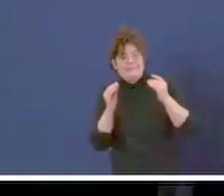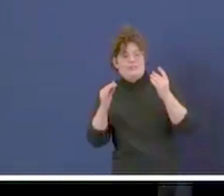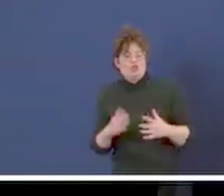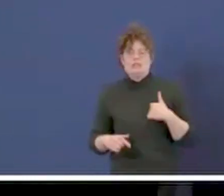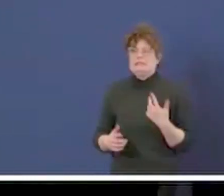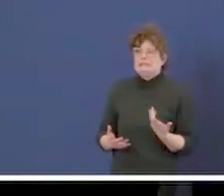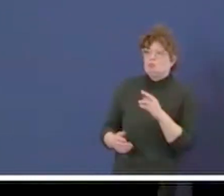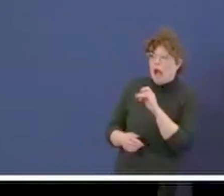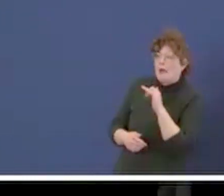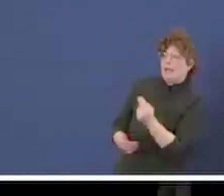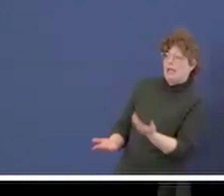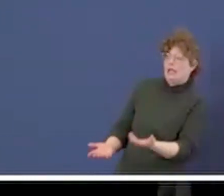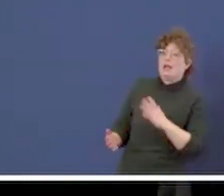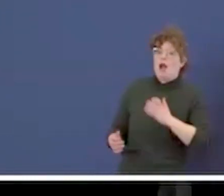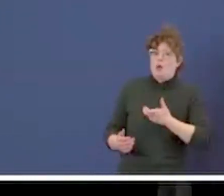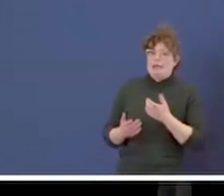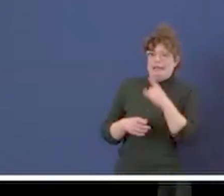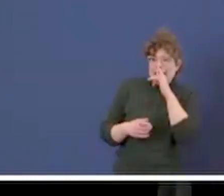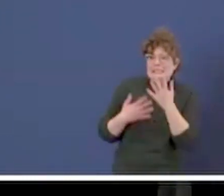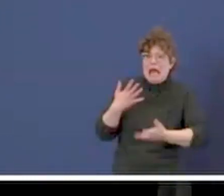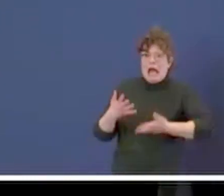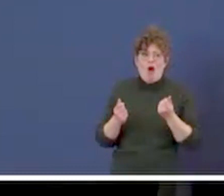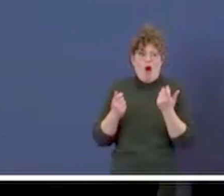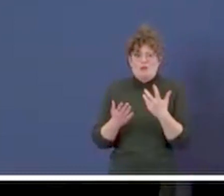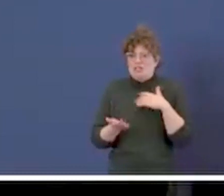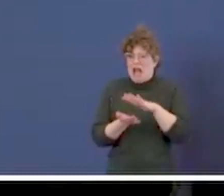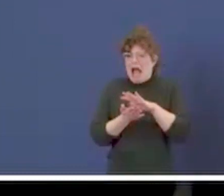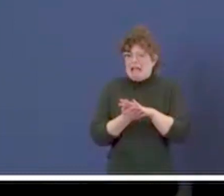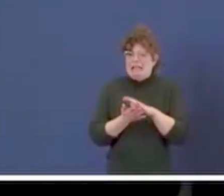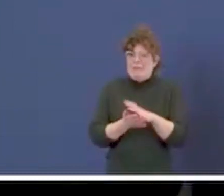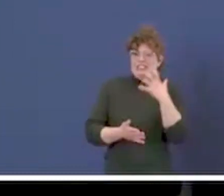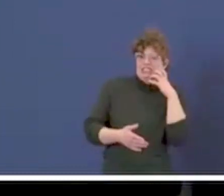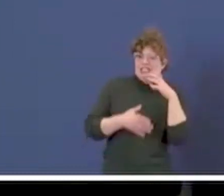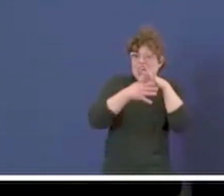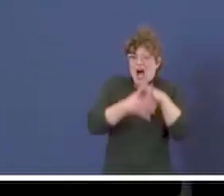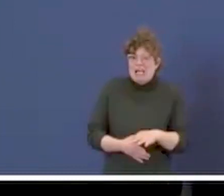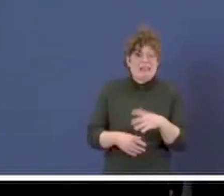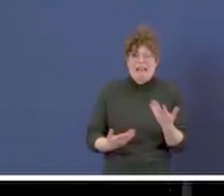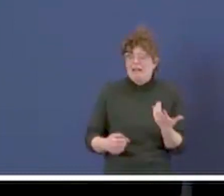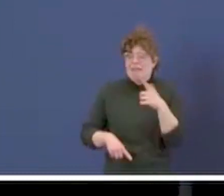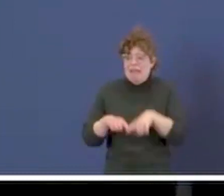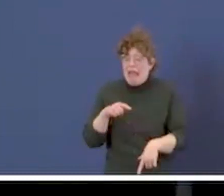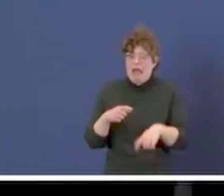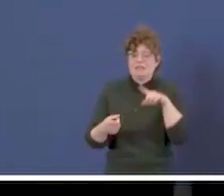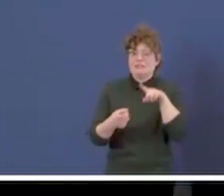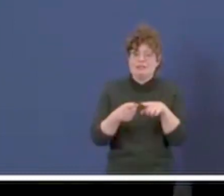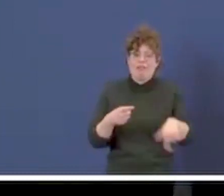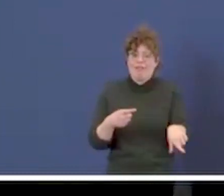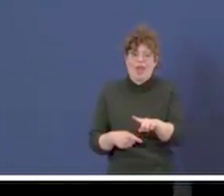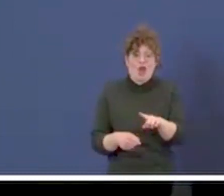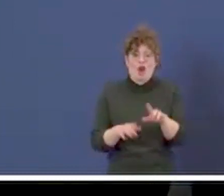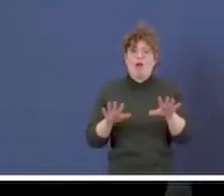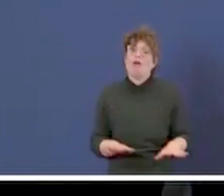saying, Robin, we have all of this academic stuff we have to cover, but you can't cover it until the kids